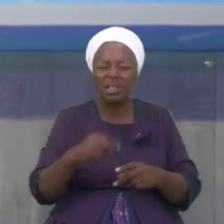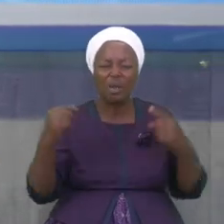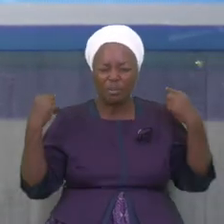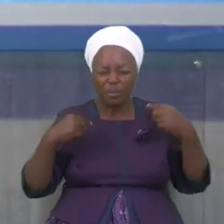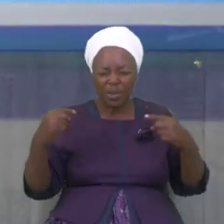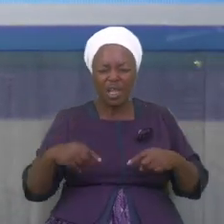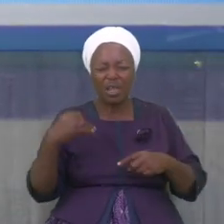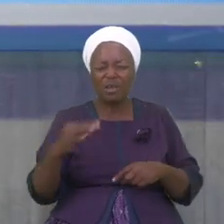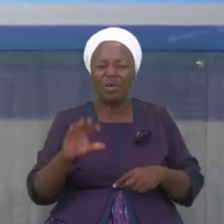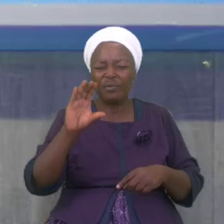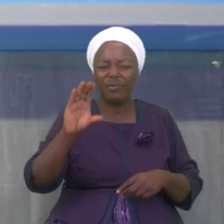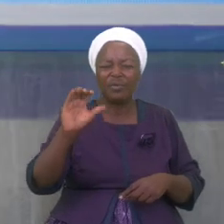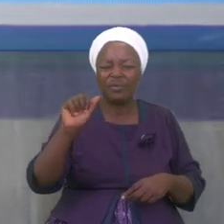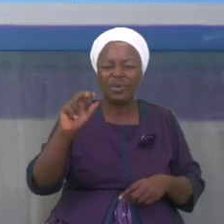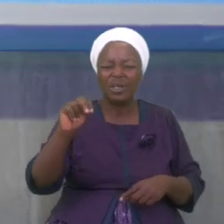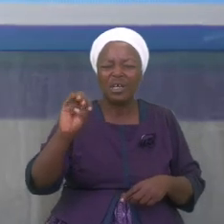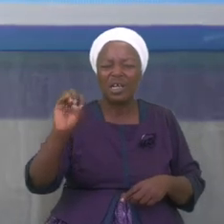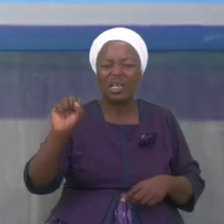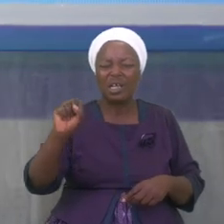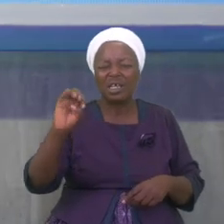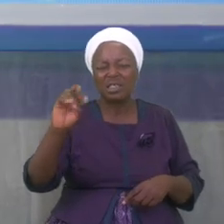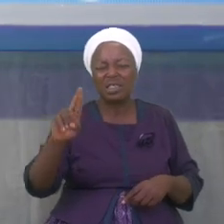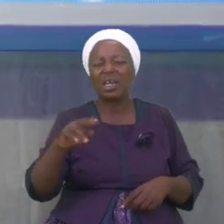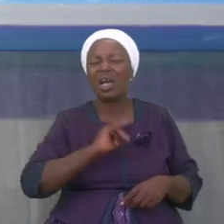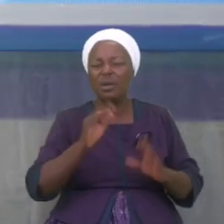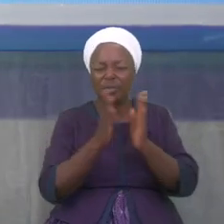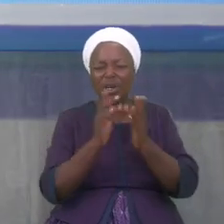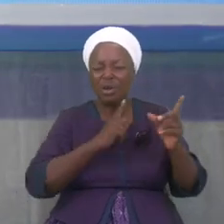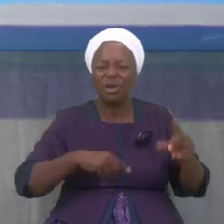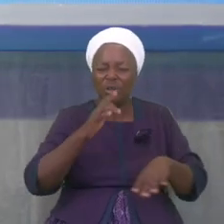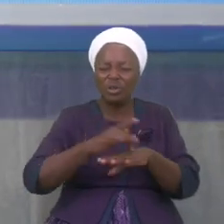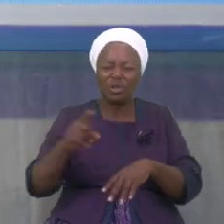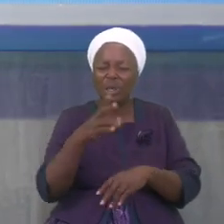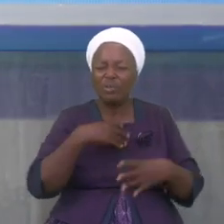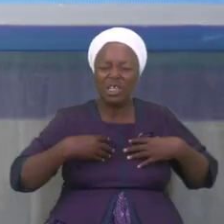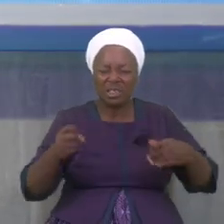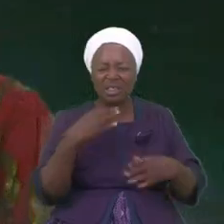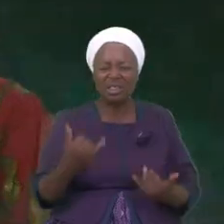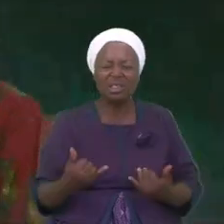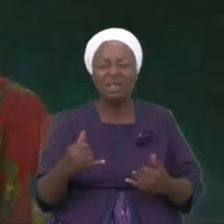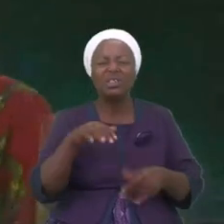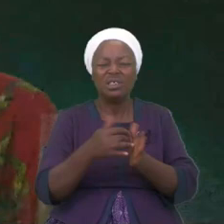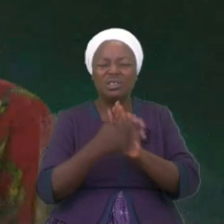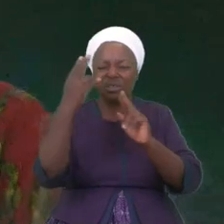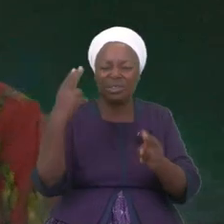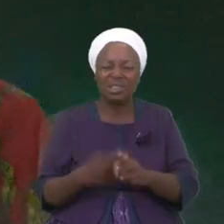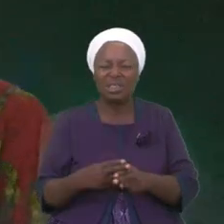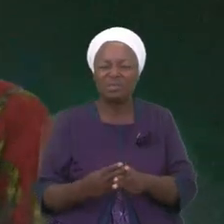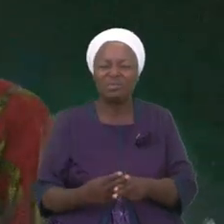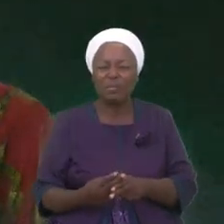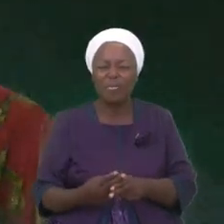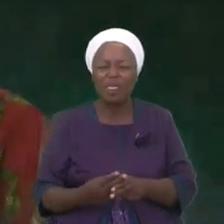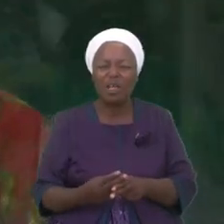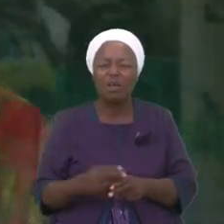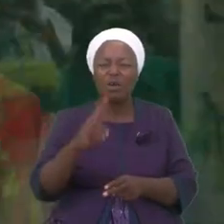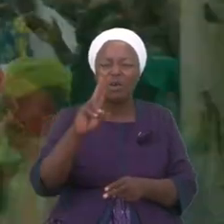cancer, I pray, Lord, touch them, heal them now in Jesus' name. Ulcer,